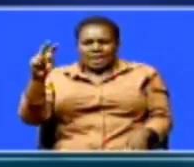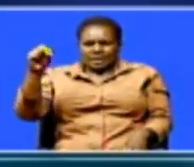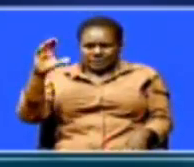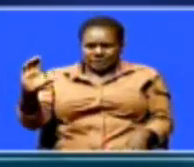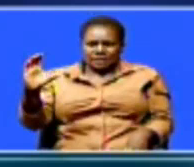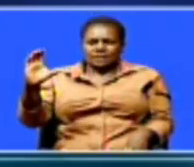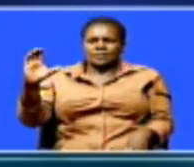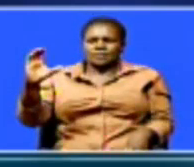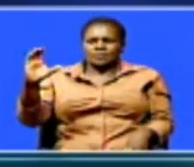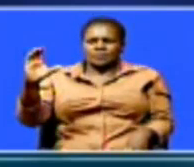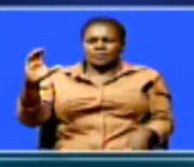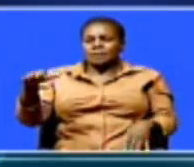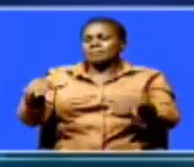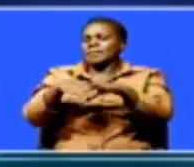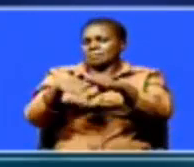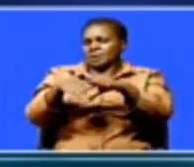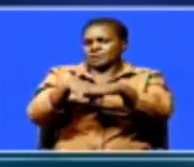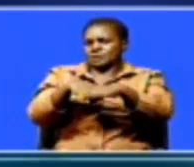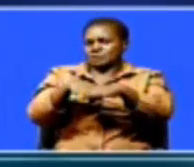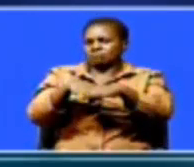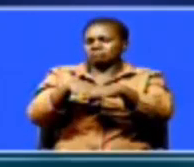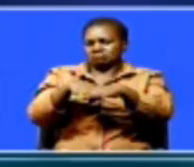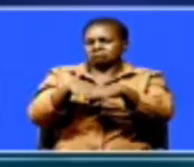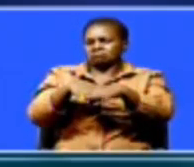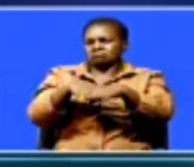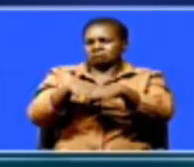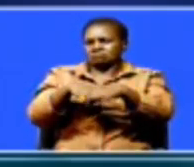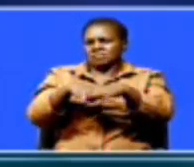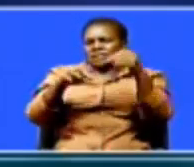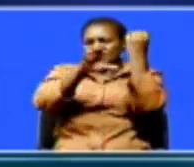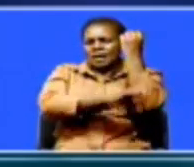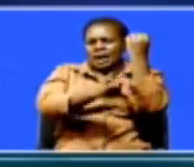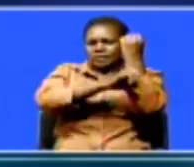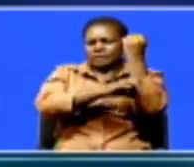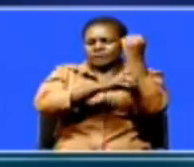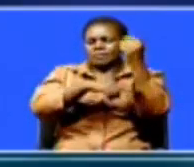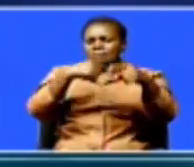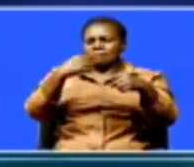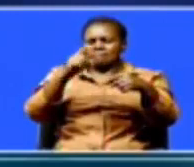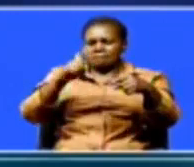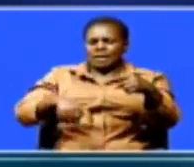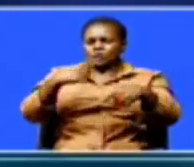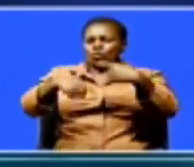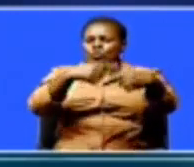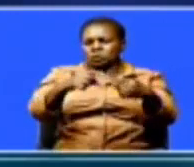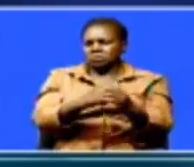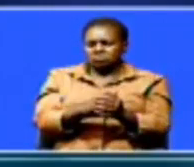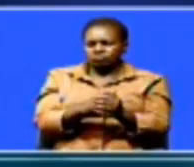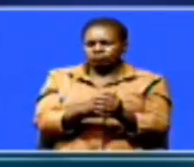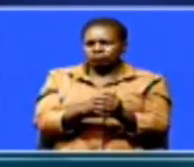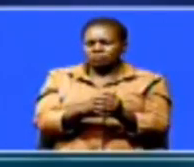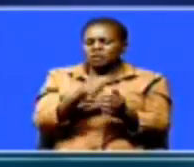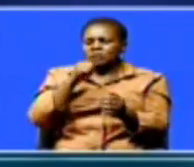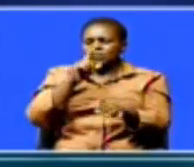ANC members of parliament that the country must move forward. This would not be